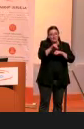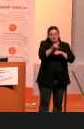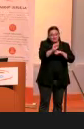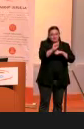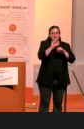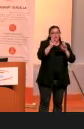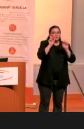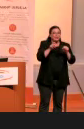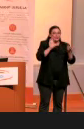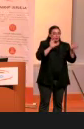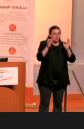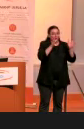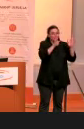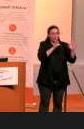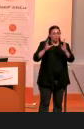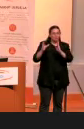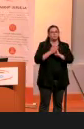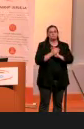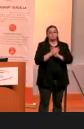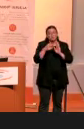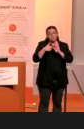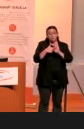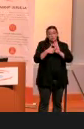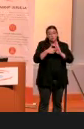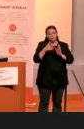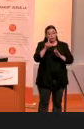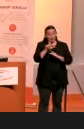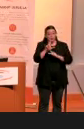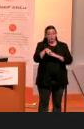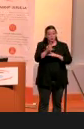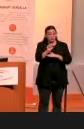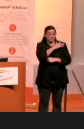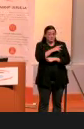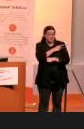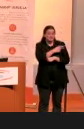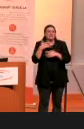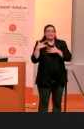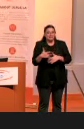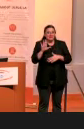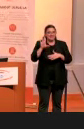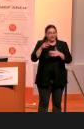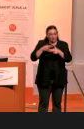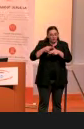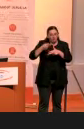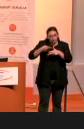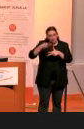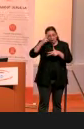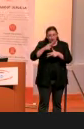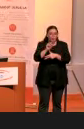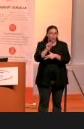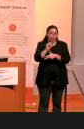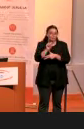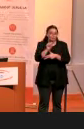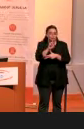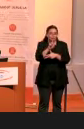patients with active lupus are more likely to have higher total cholesterol, higher LDL levels, higher triglyceride levels, and